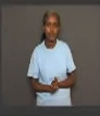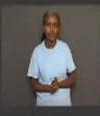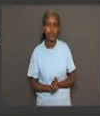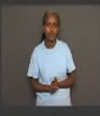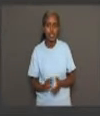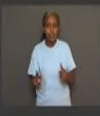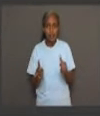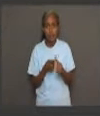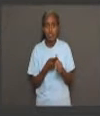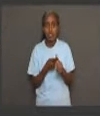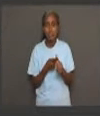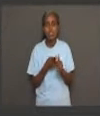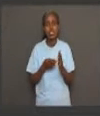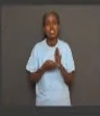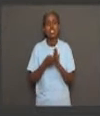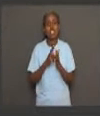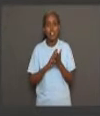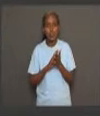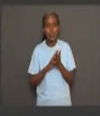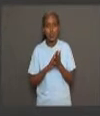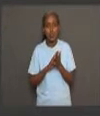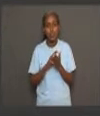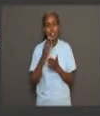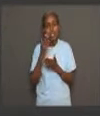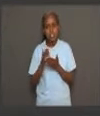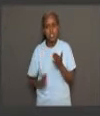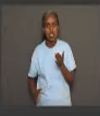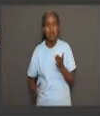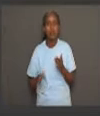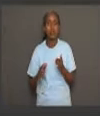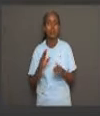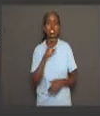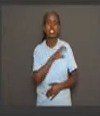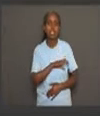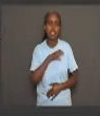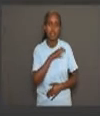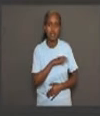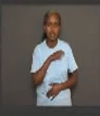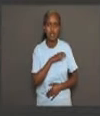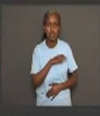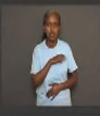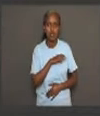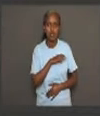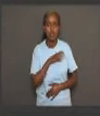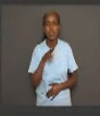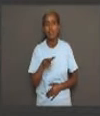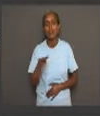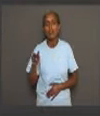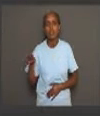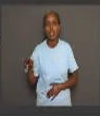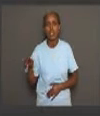Let us first review some of the characteristics of a